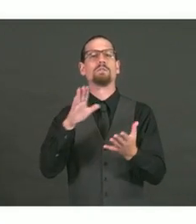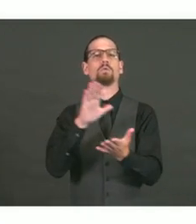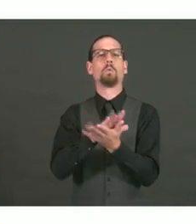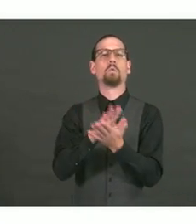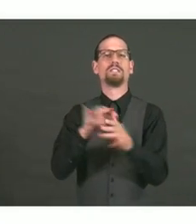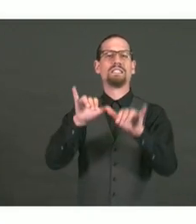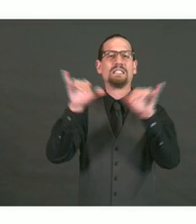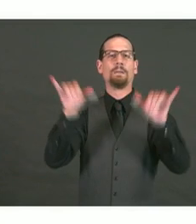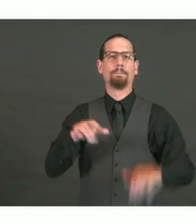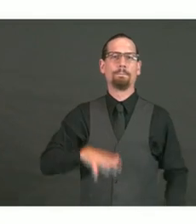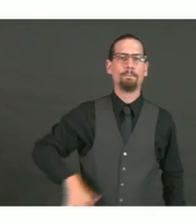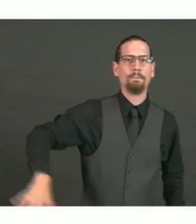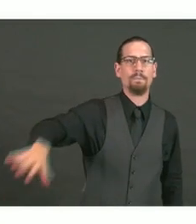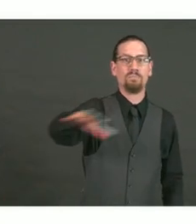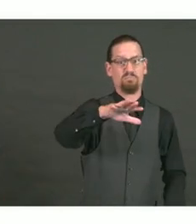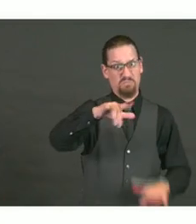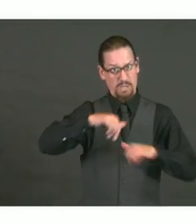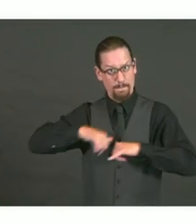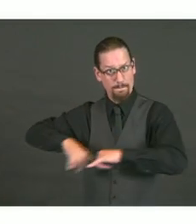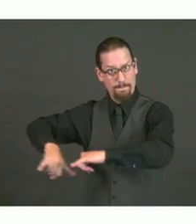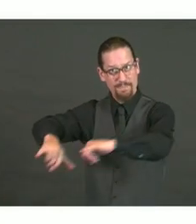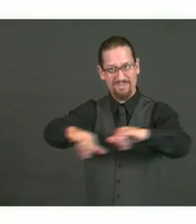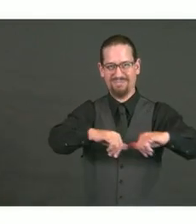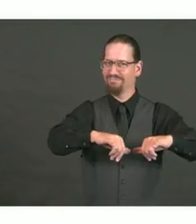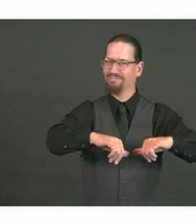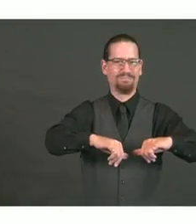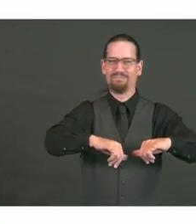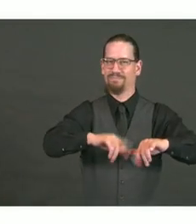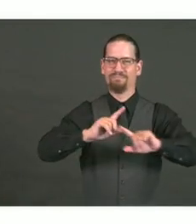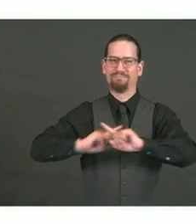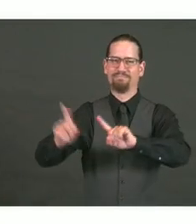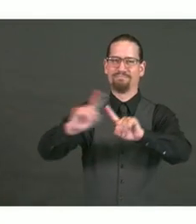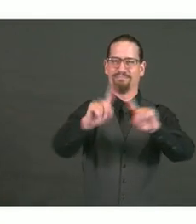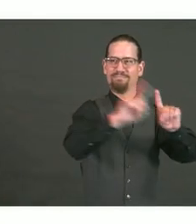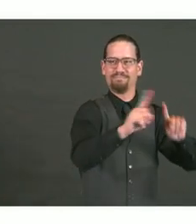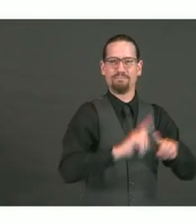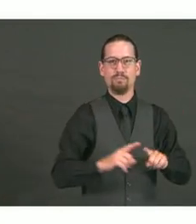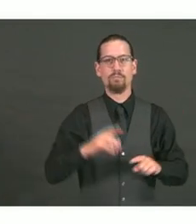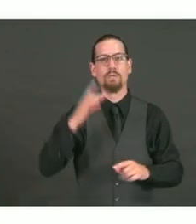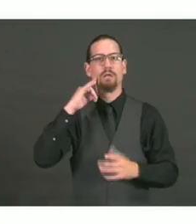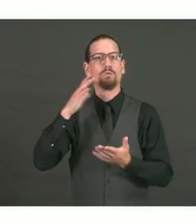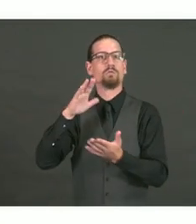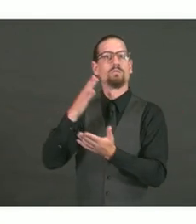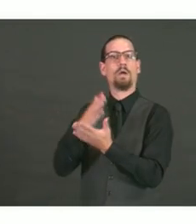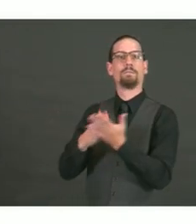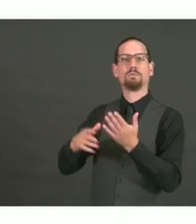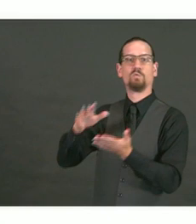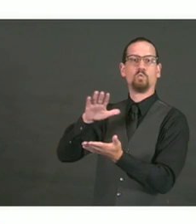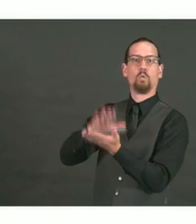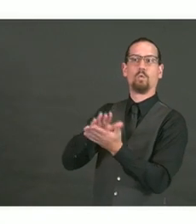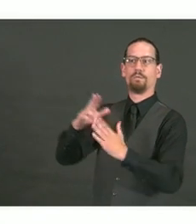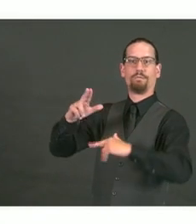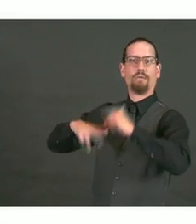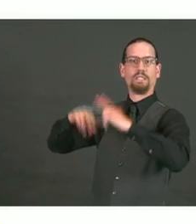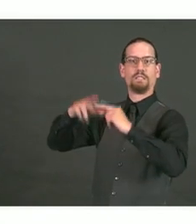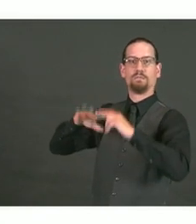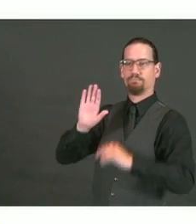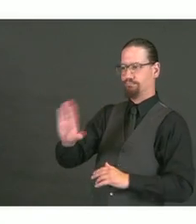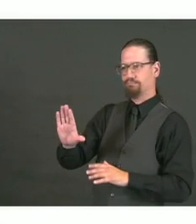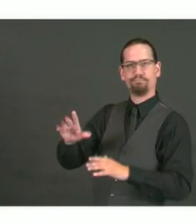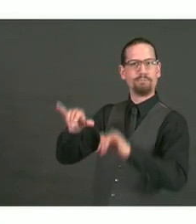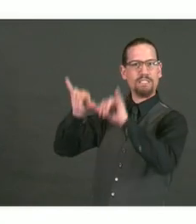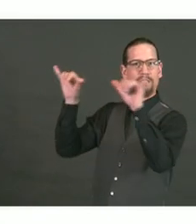safe in one place is not necessarily safe in another place. Case incidence is typically measured as the number of